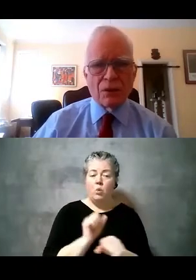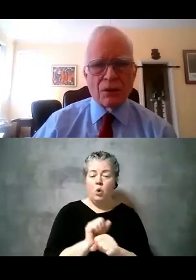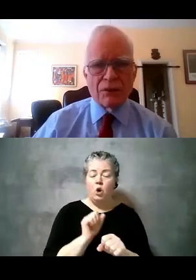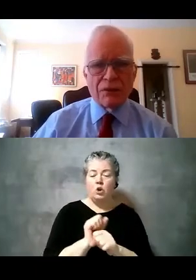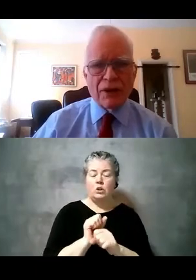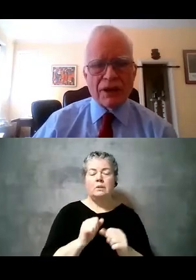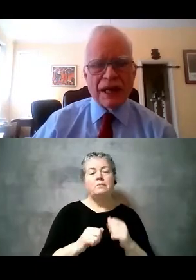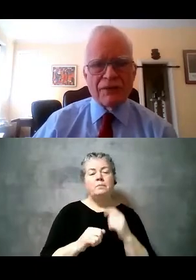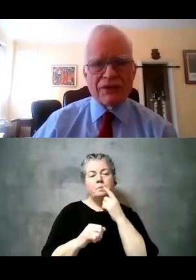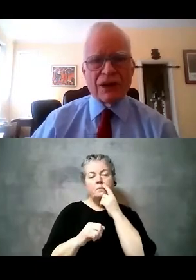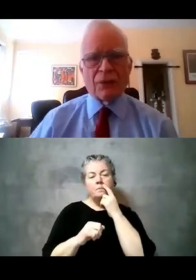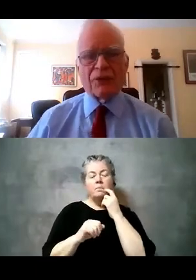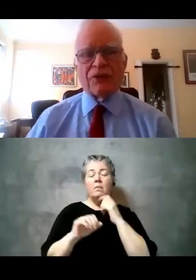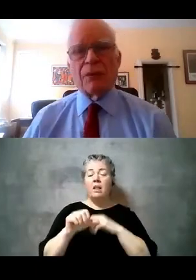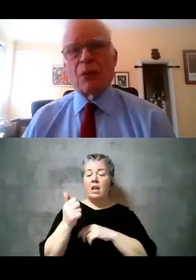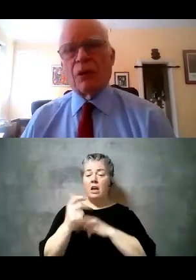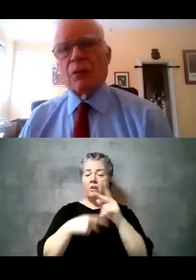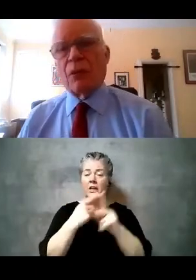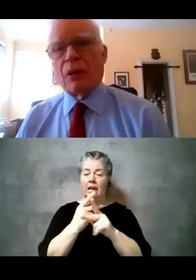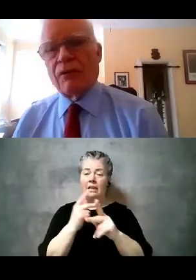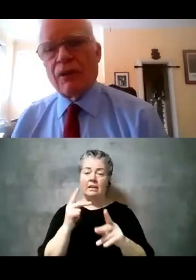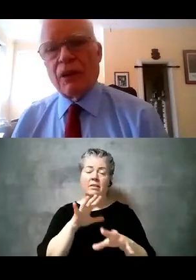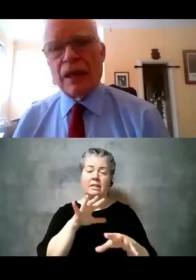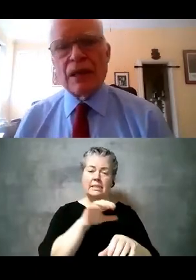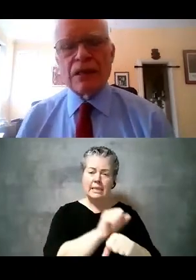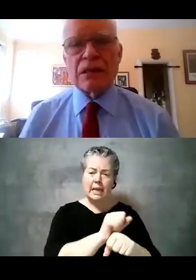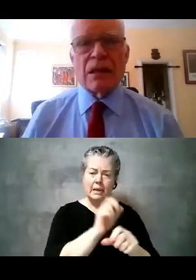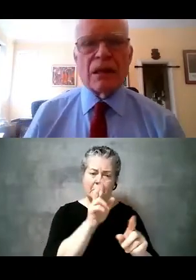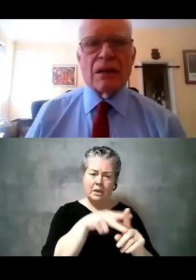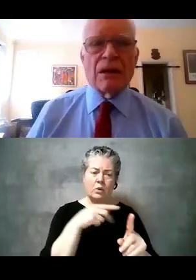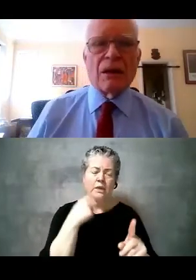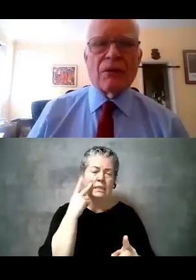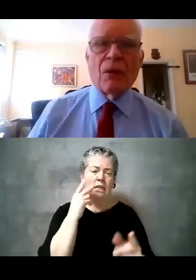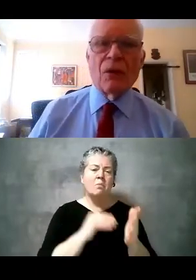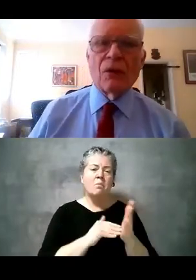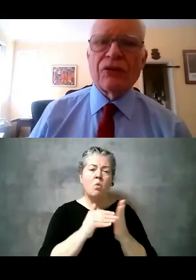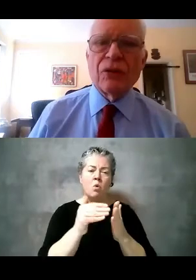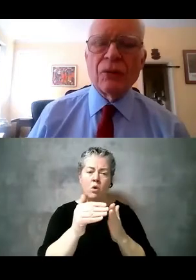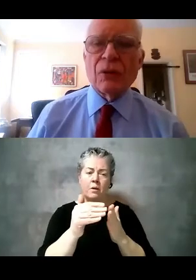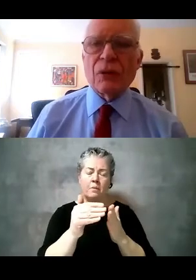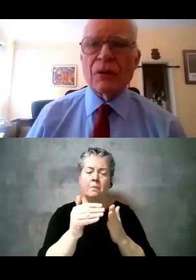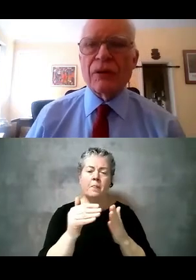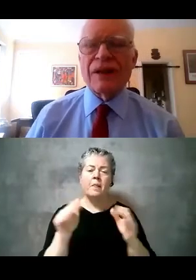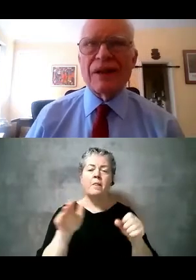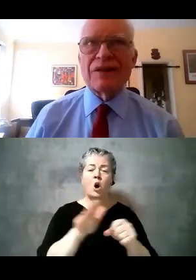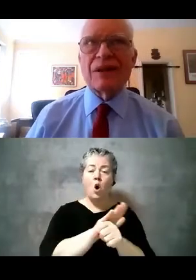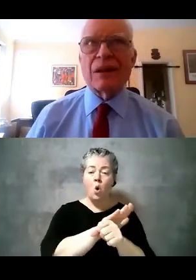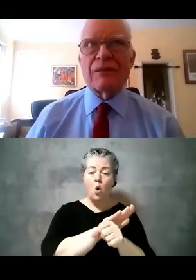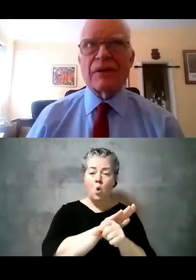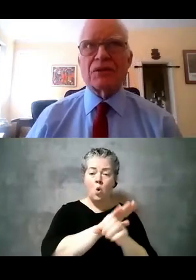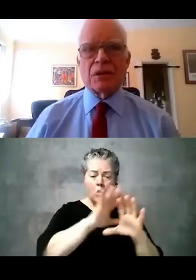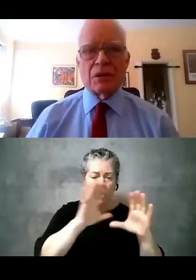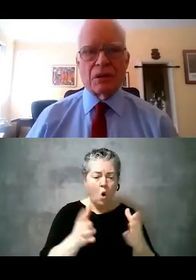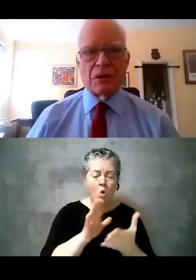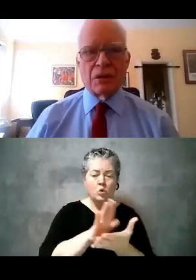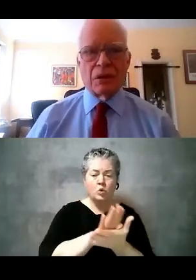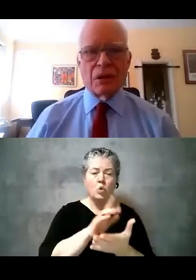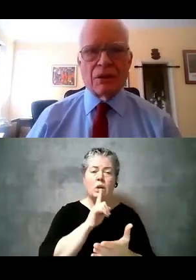So the other kind of assignment we're seeing more and more of is the whole school is the